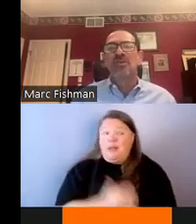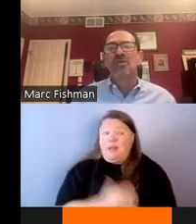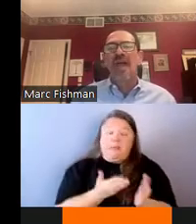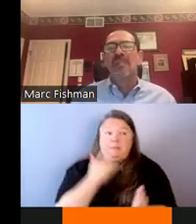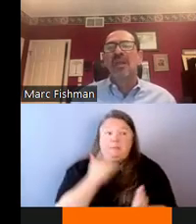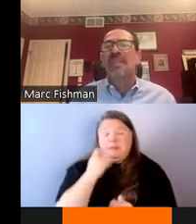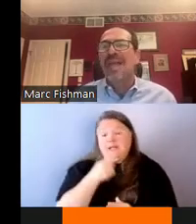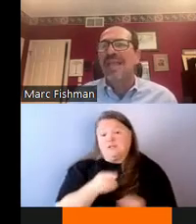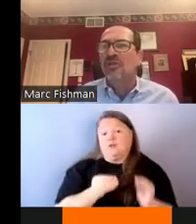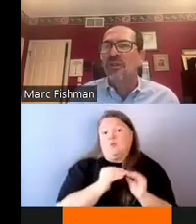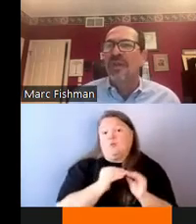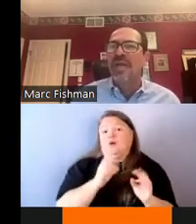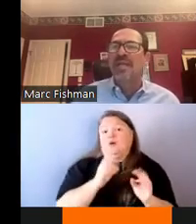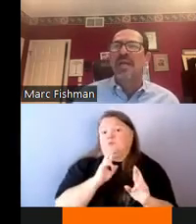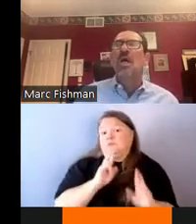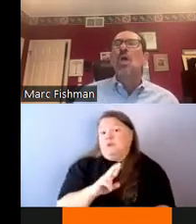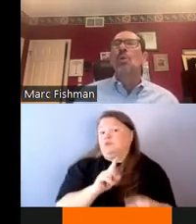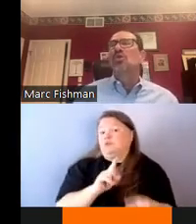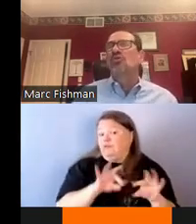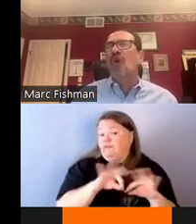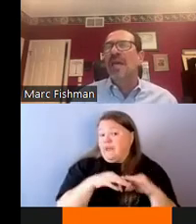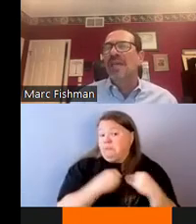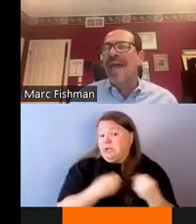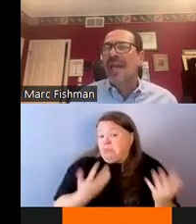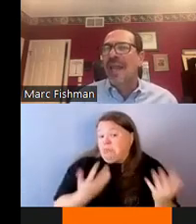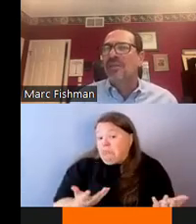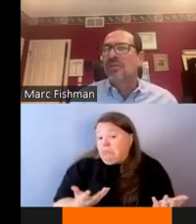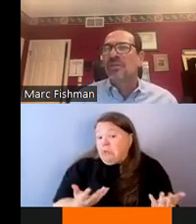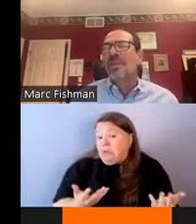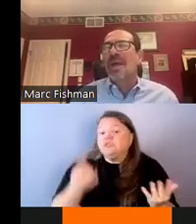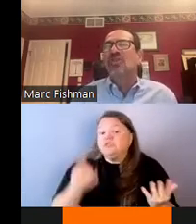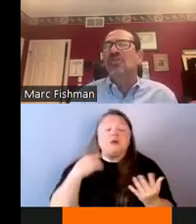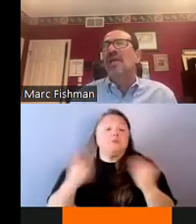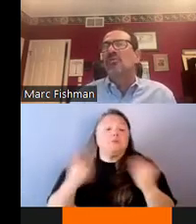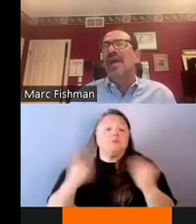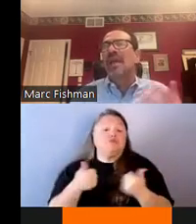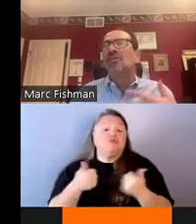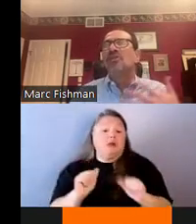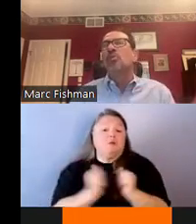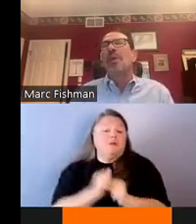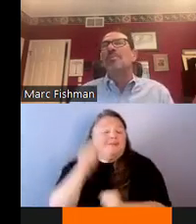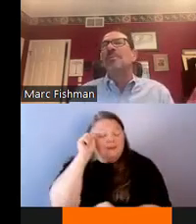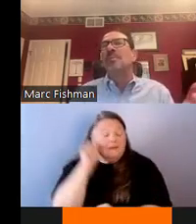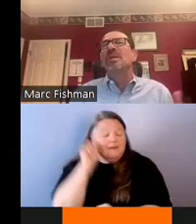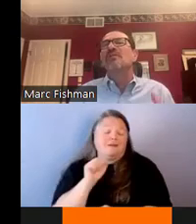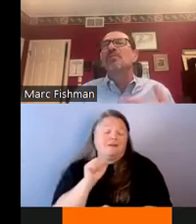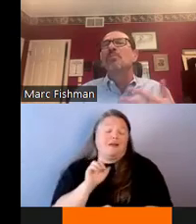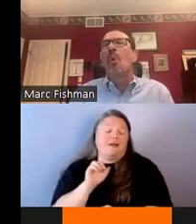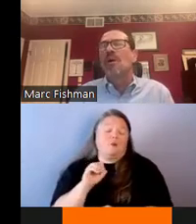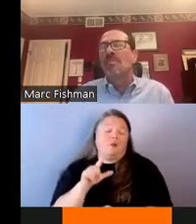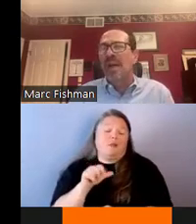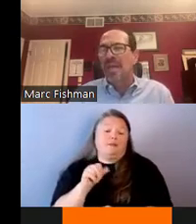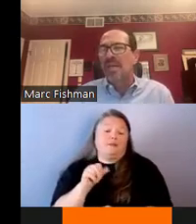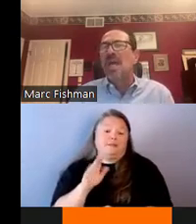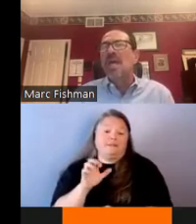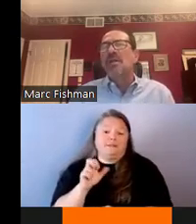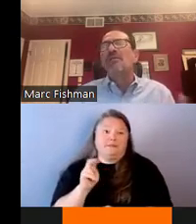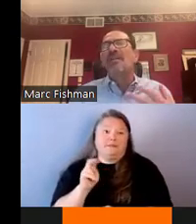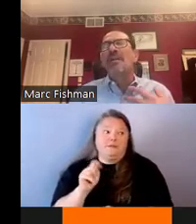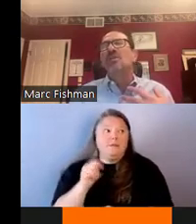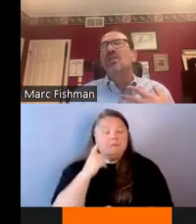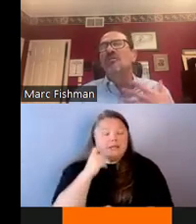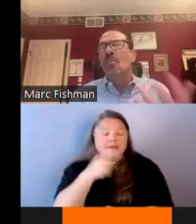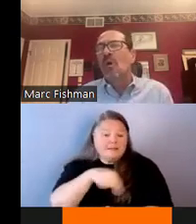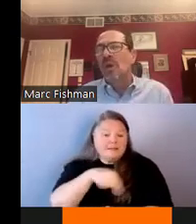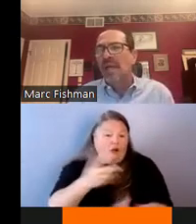increased responsiveness to family. And that led us to the idea we should try it in adolescents. And that makes sense, right? Adolescents will probably be even more embedded